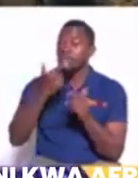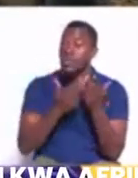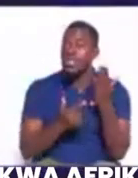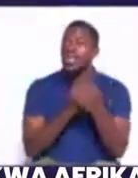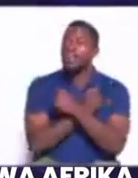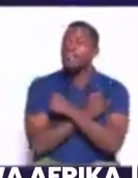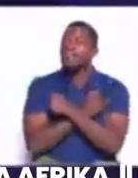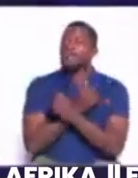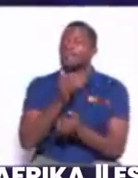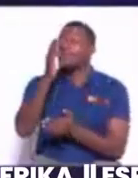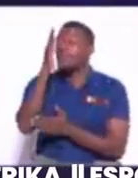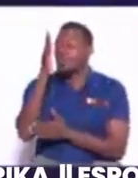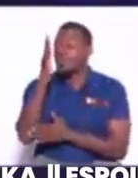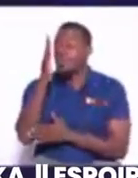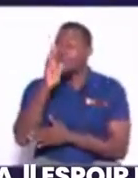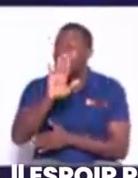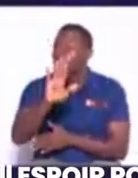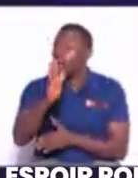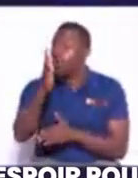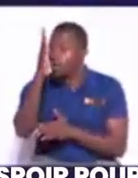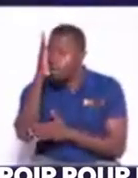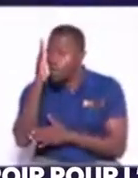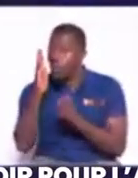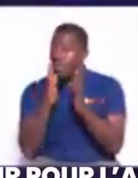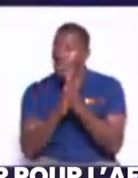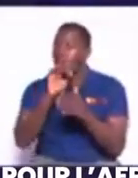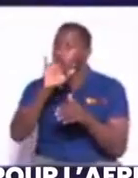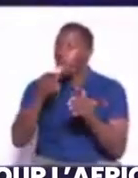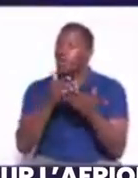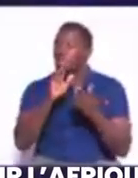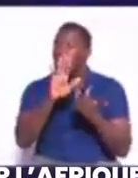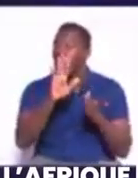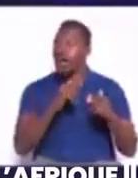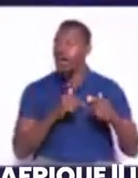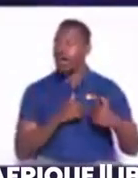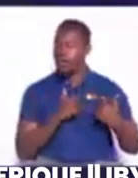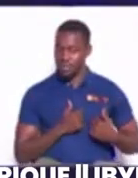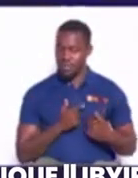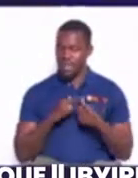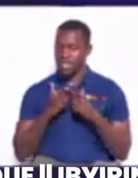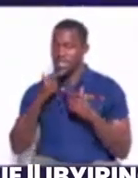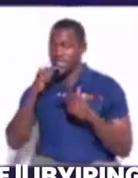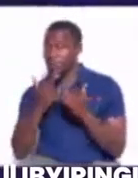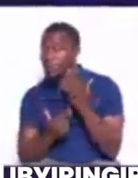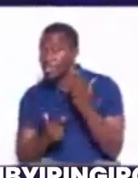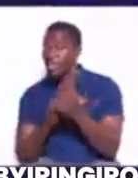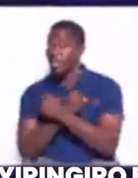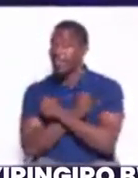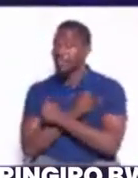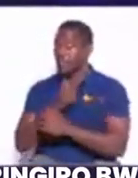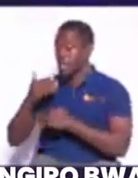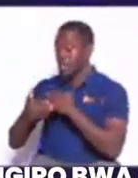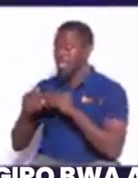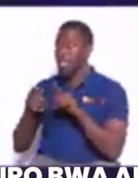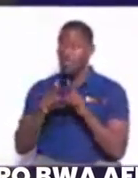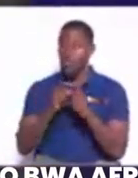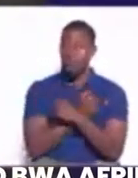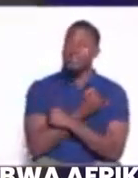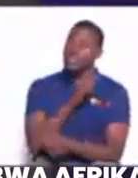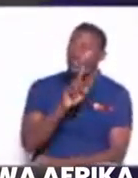heart." In Leviticus 19:18, he says, "Love your neighbor as yourself." See, all Jesus was